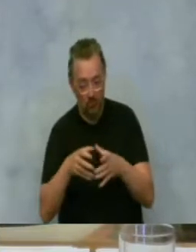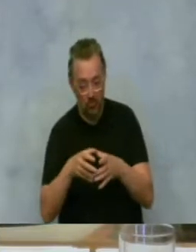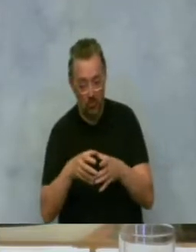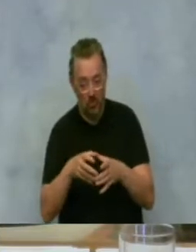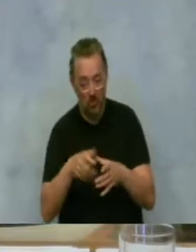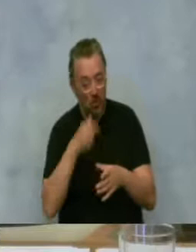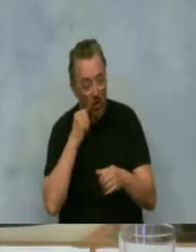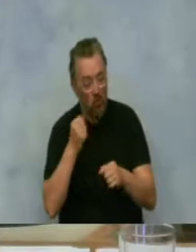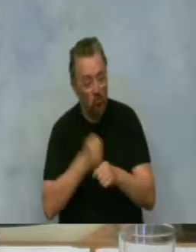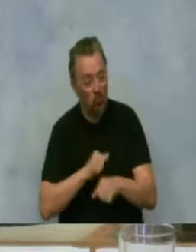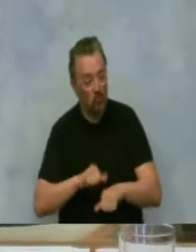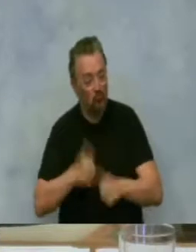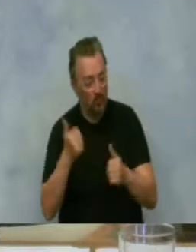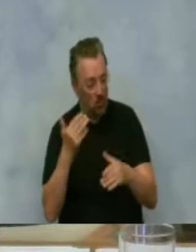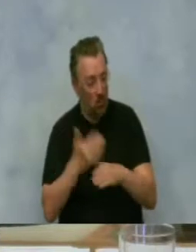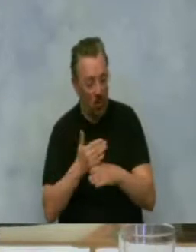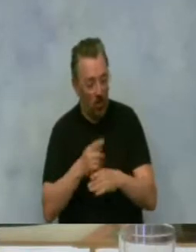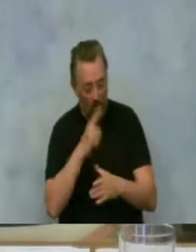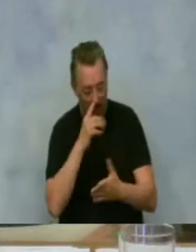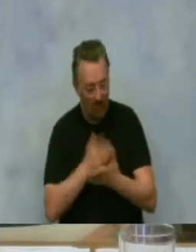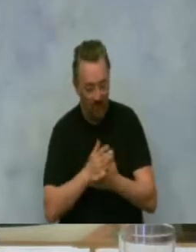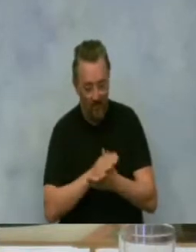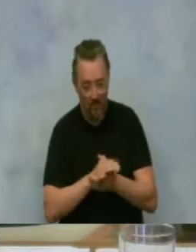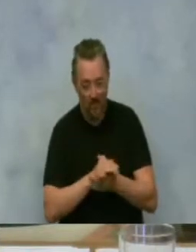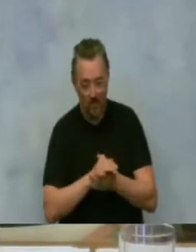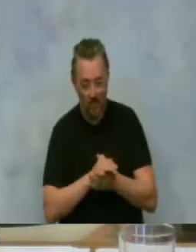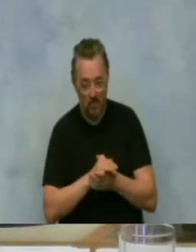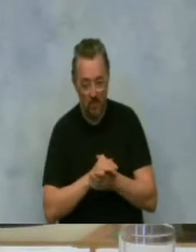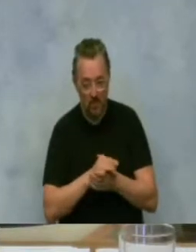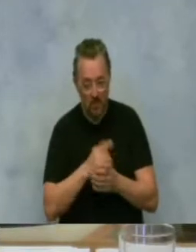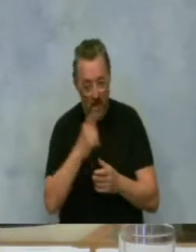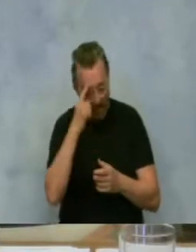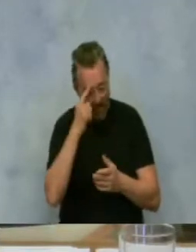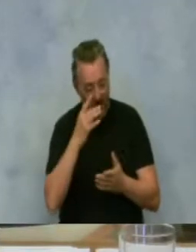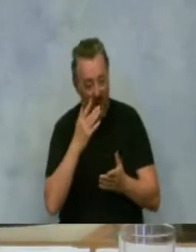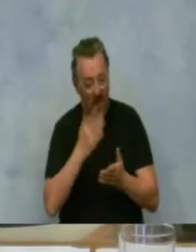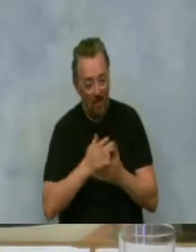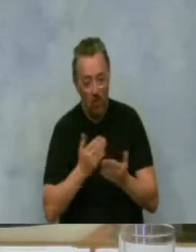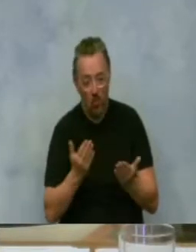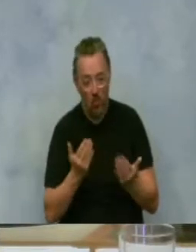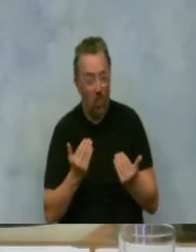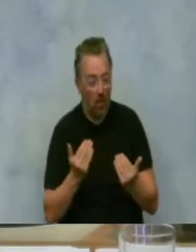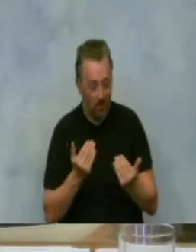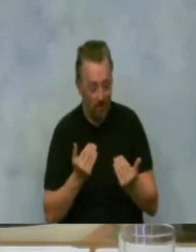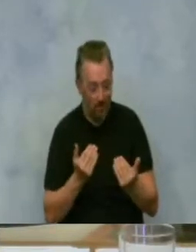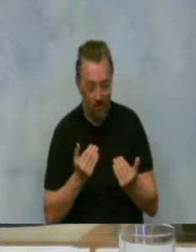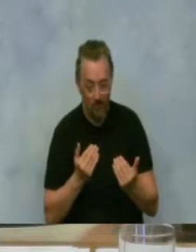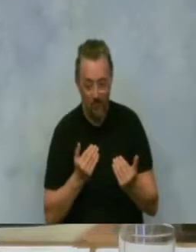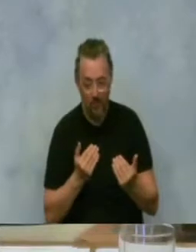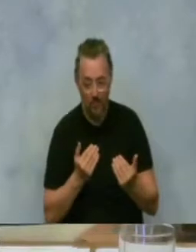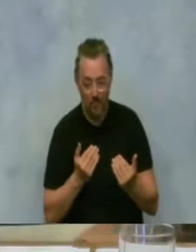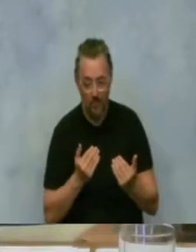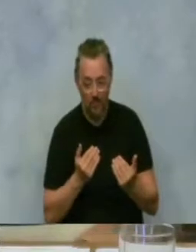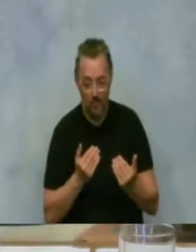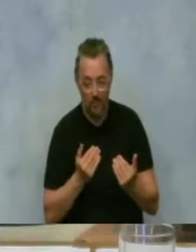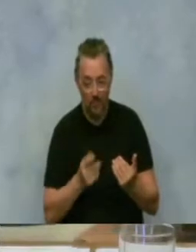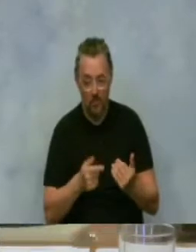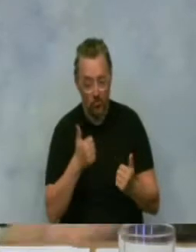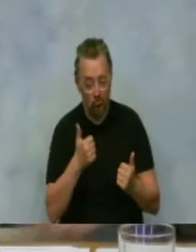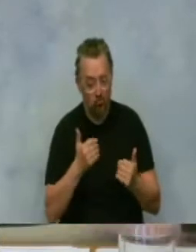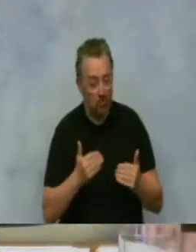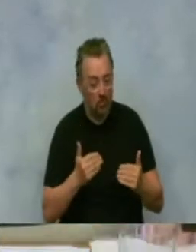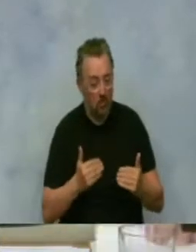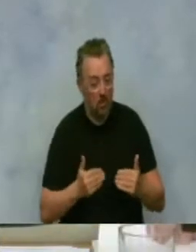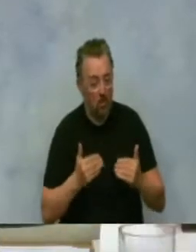do great work, I am sure, and I think it's definitely to be welcomed. and it's a good move forward